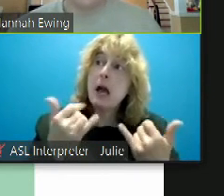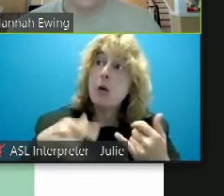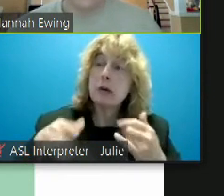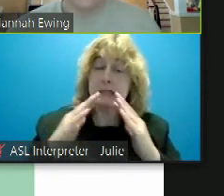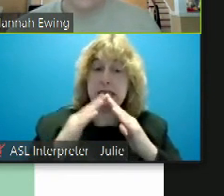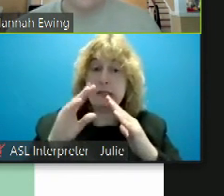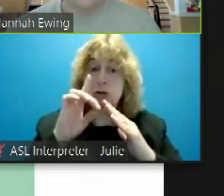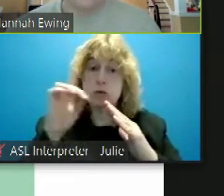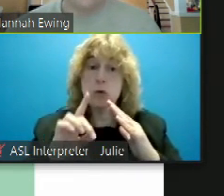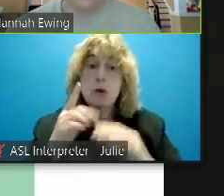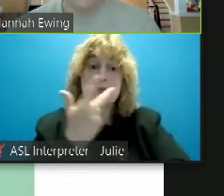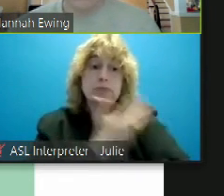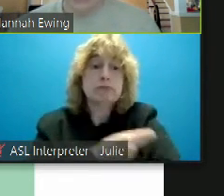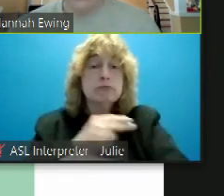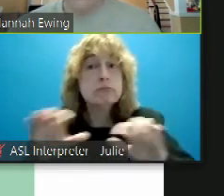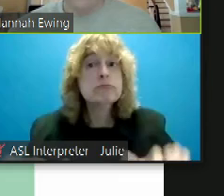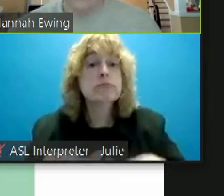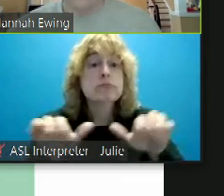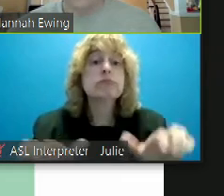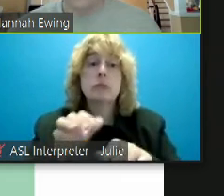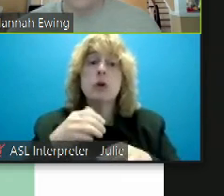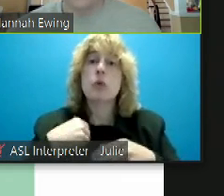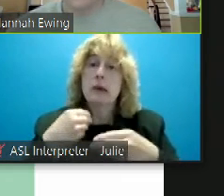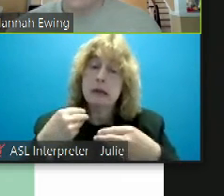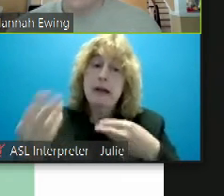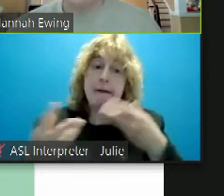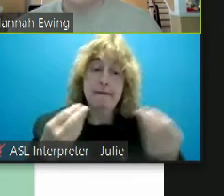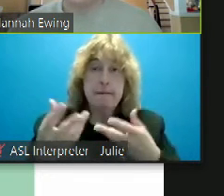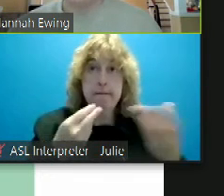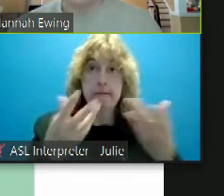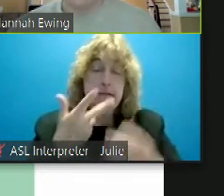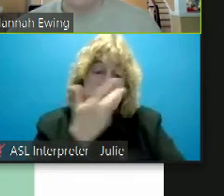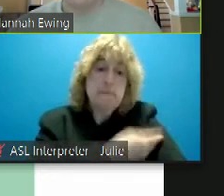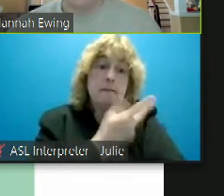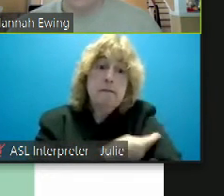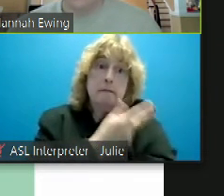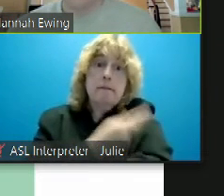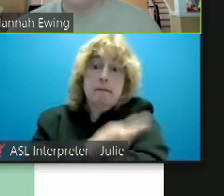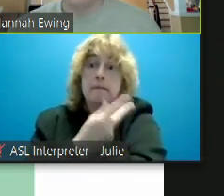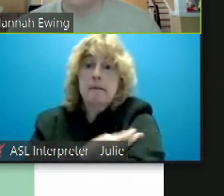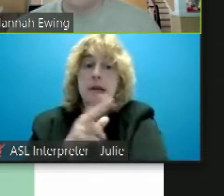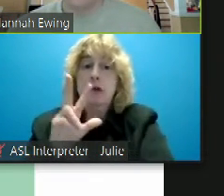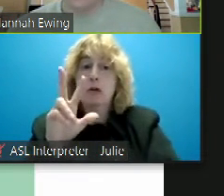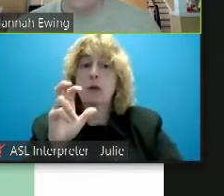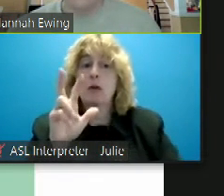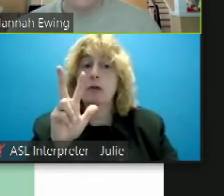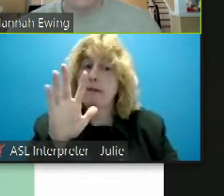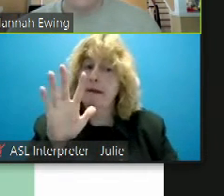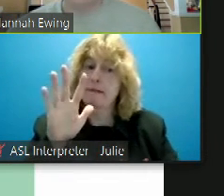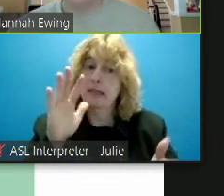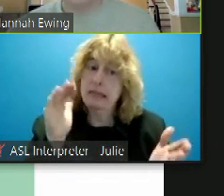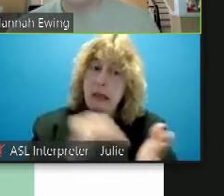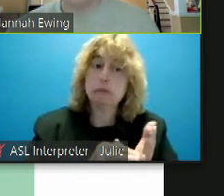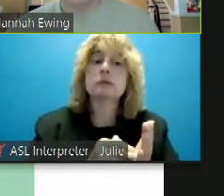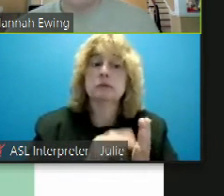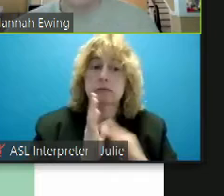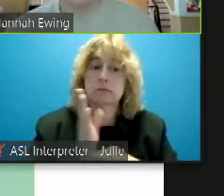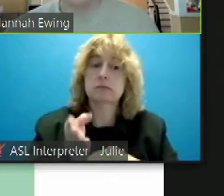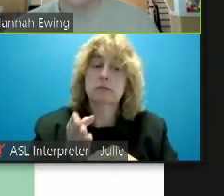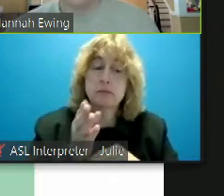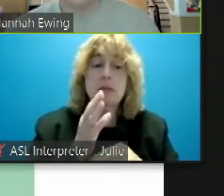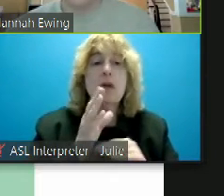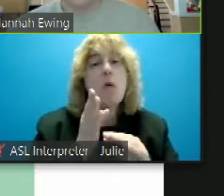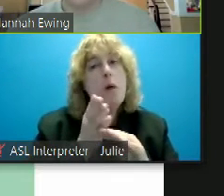335,000 vaccines at just over 80% of our total supply. We have about 4